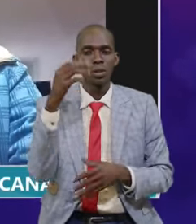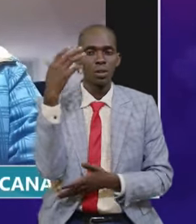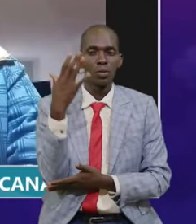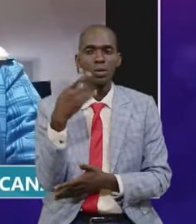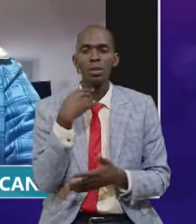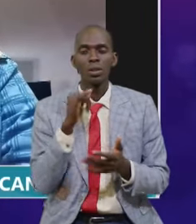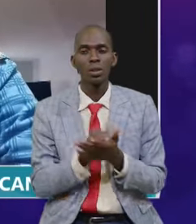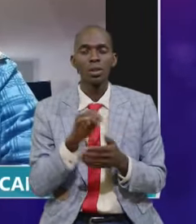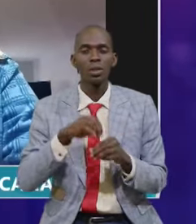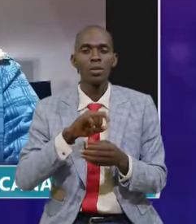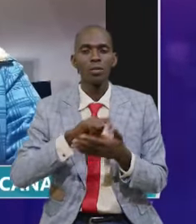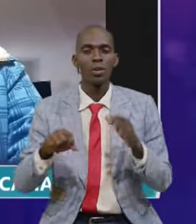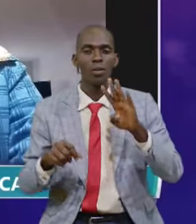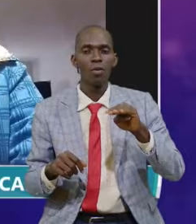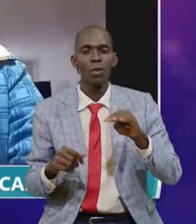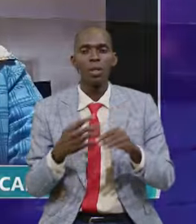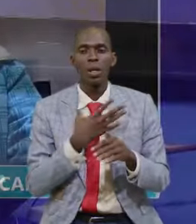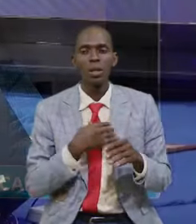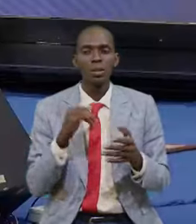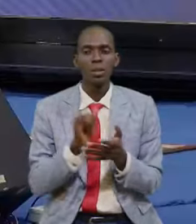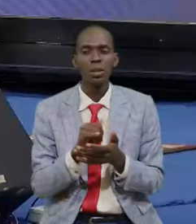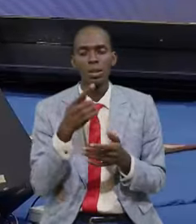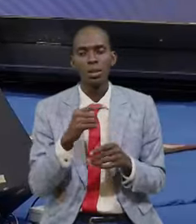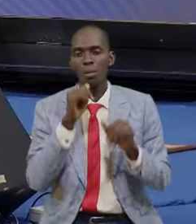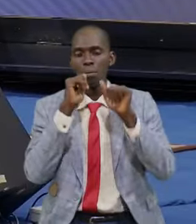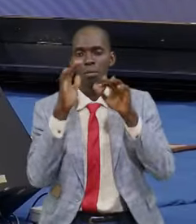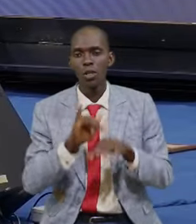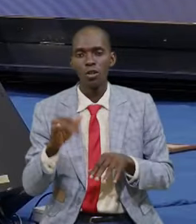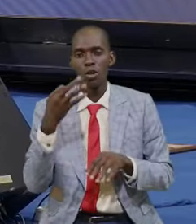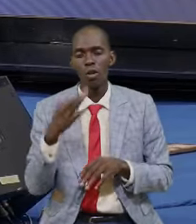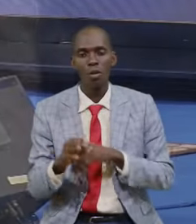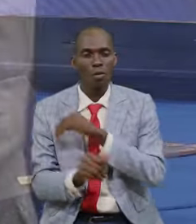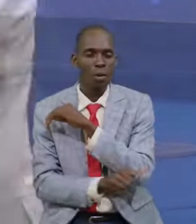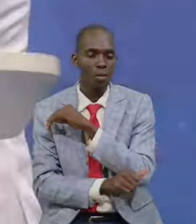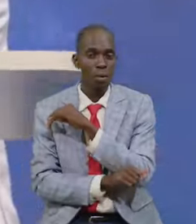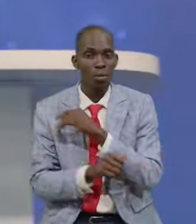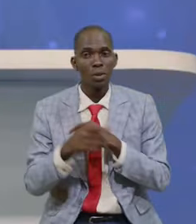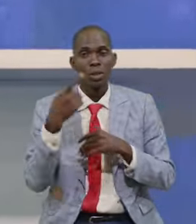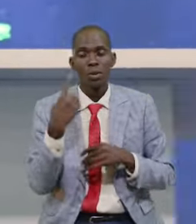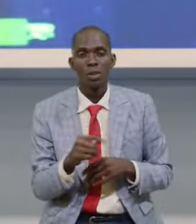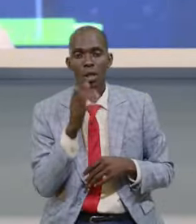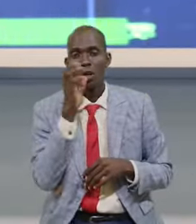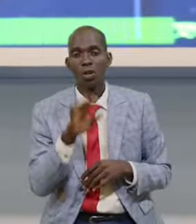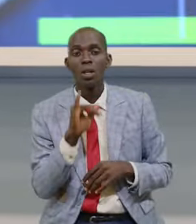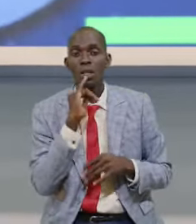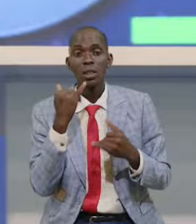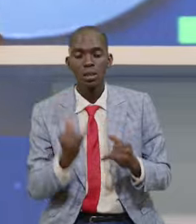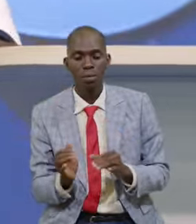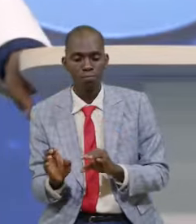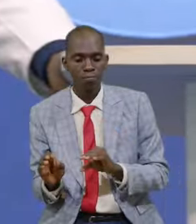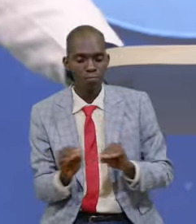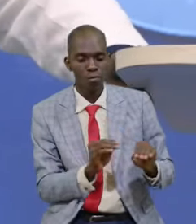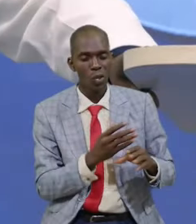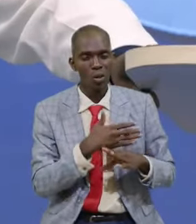In verse 14, that the blessing of Abraham, the curse is not pushed aside. The curse is